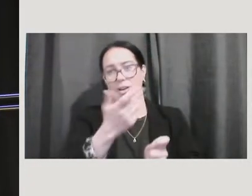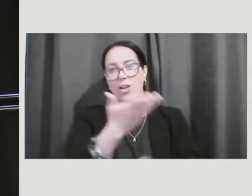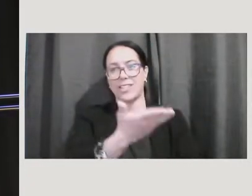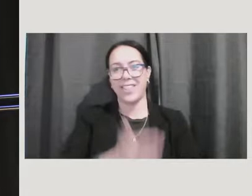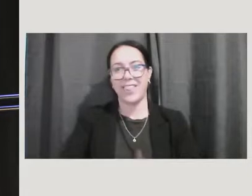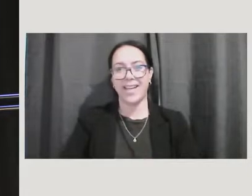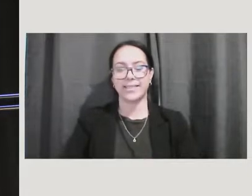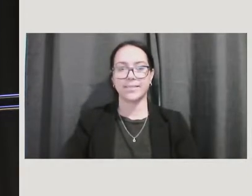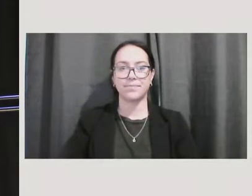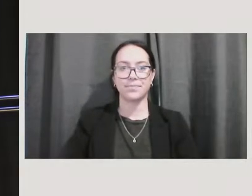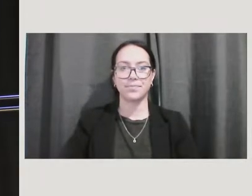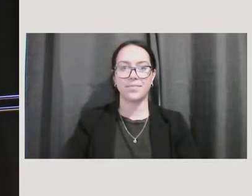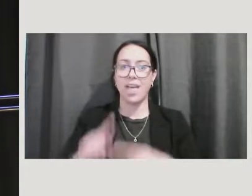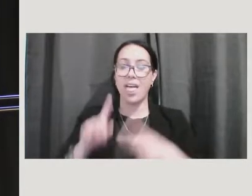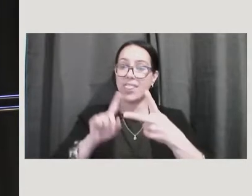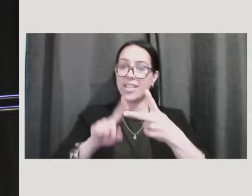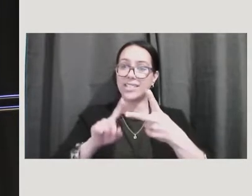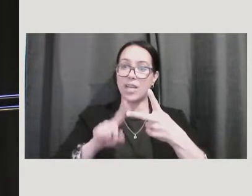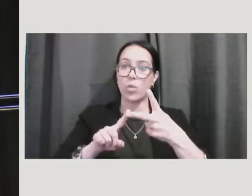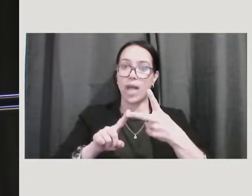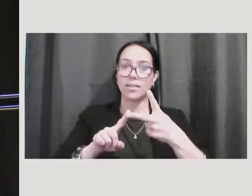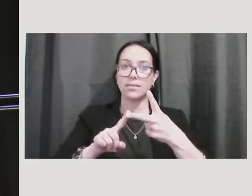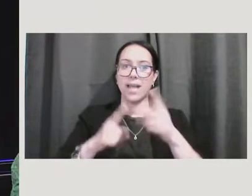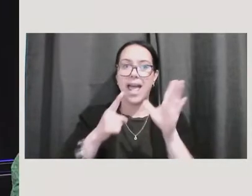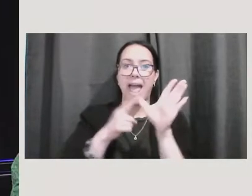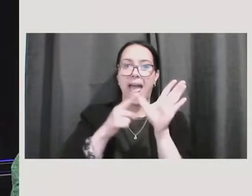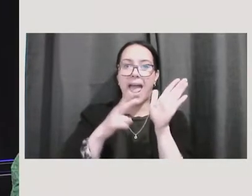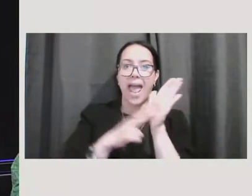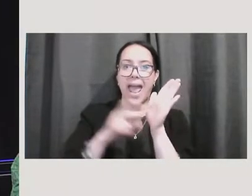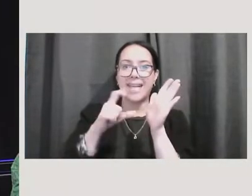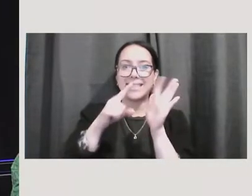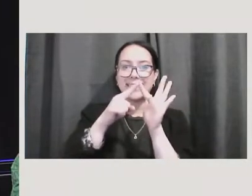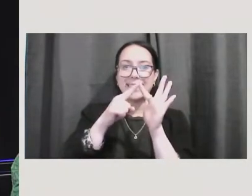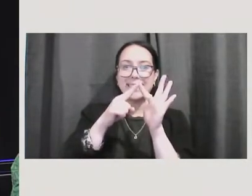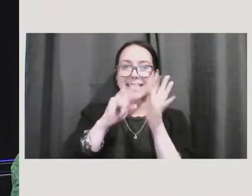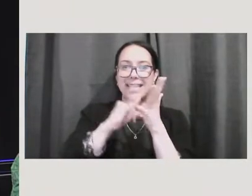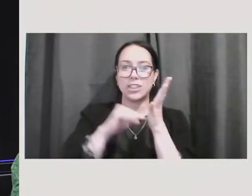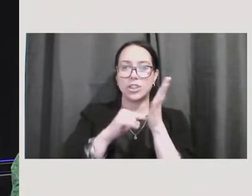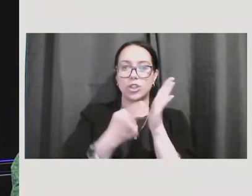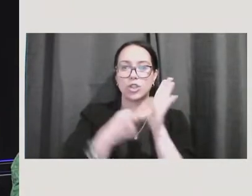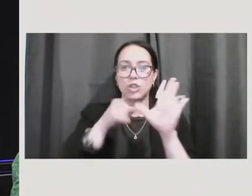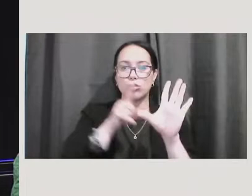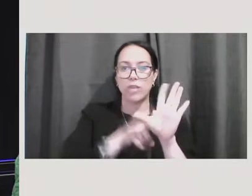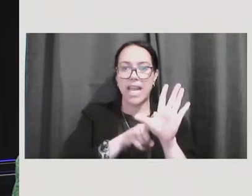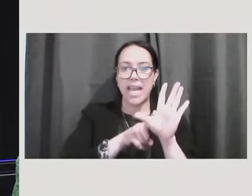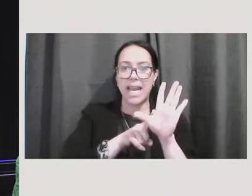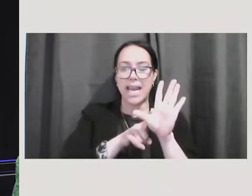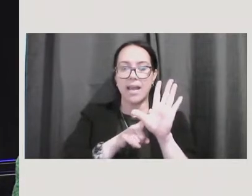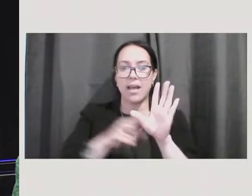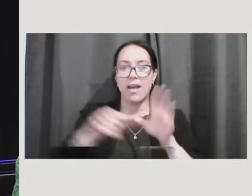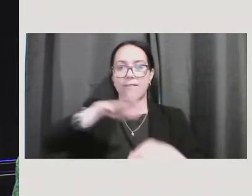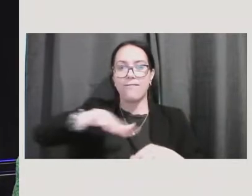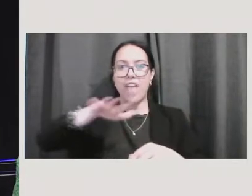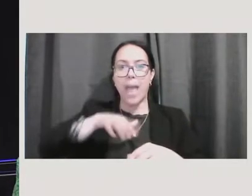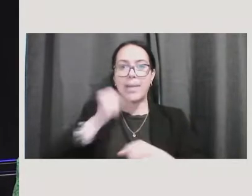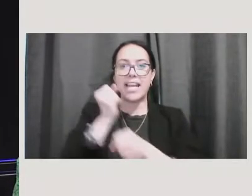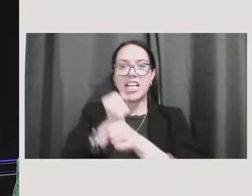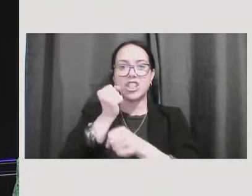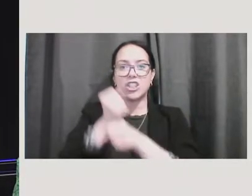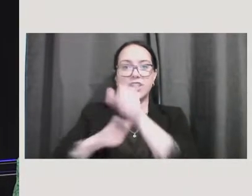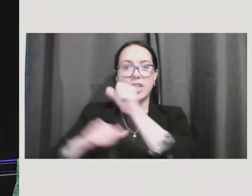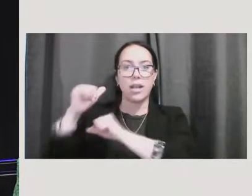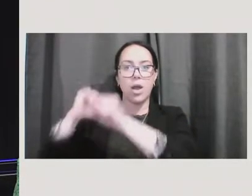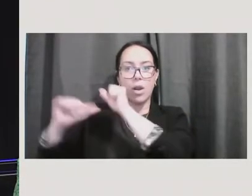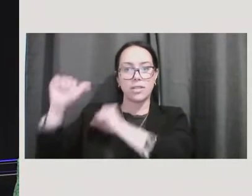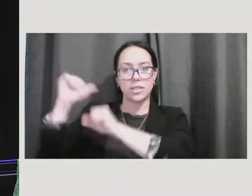the second one is ancestry genealogy NAFA you know like the minister said it's